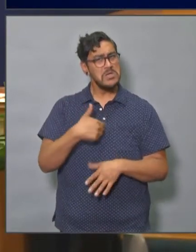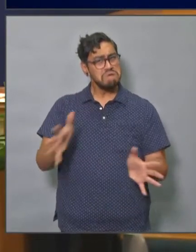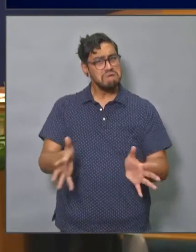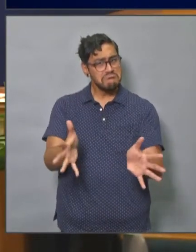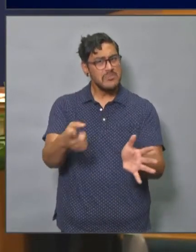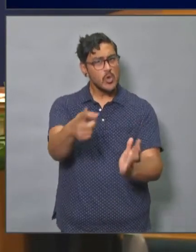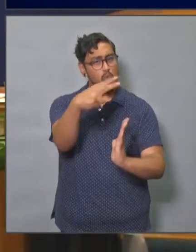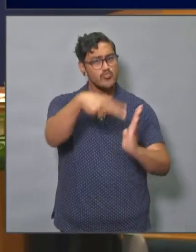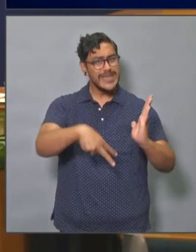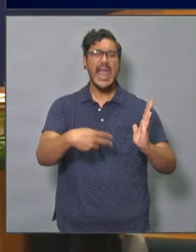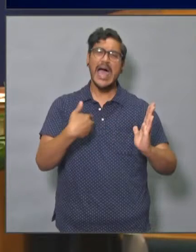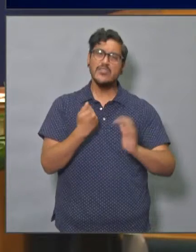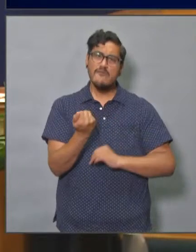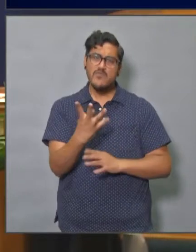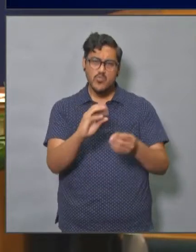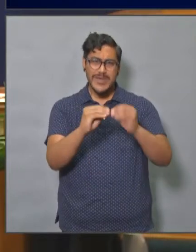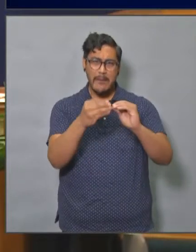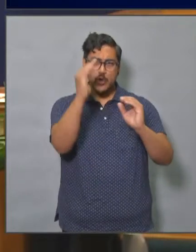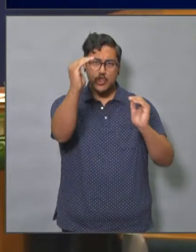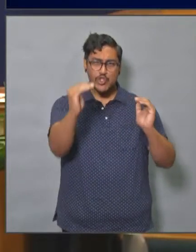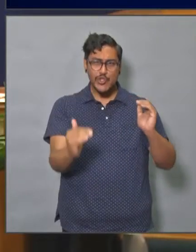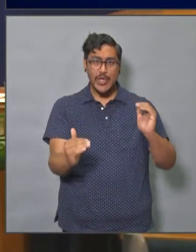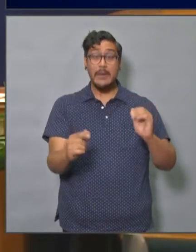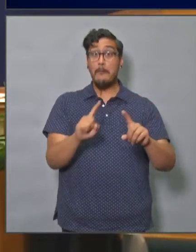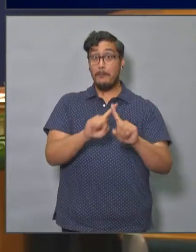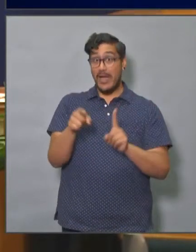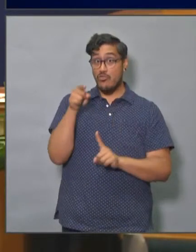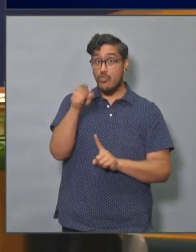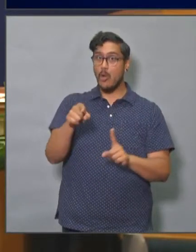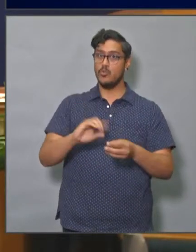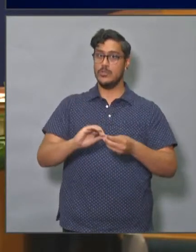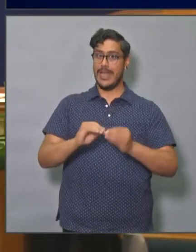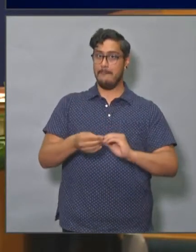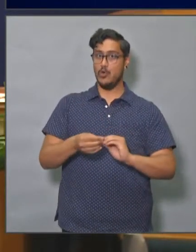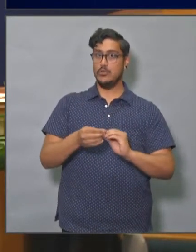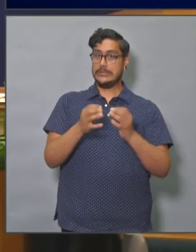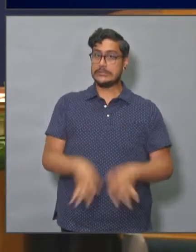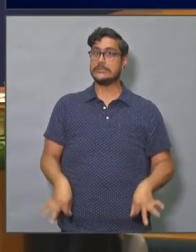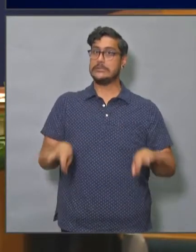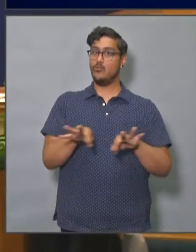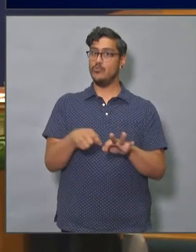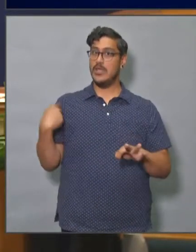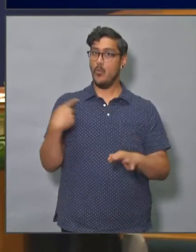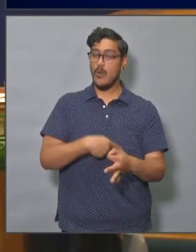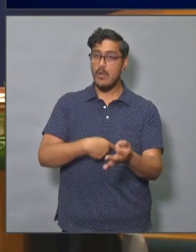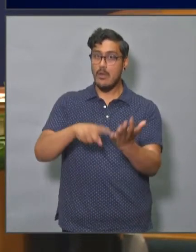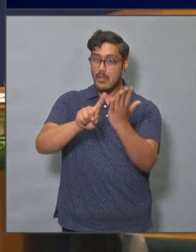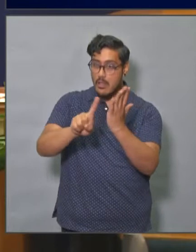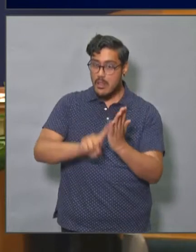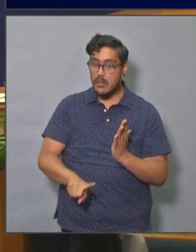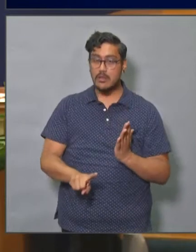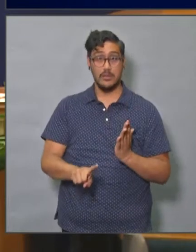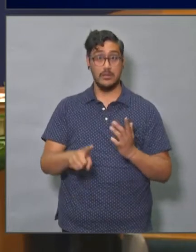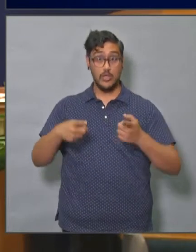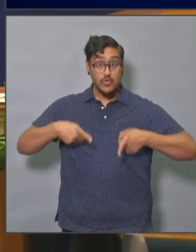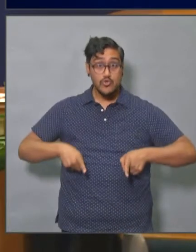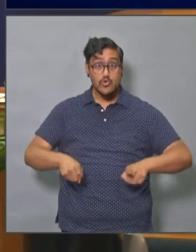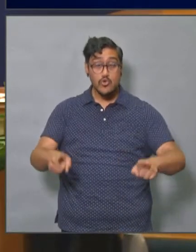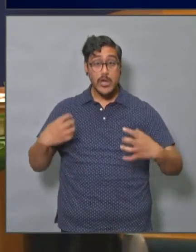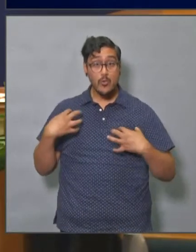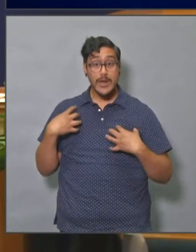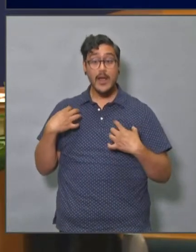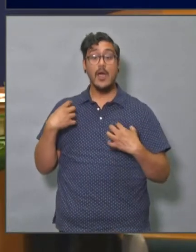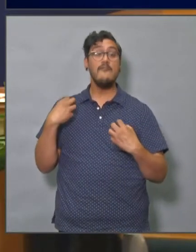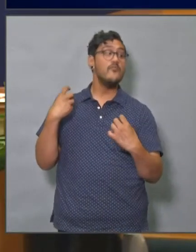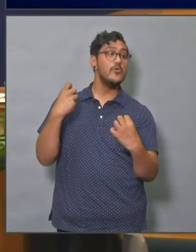few metrics, but they're the metrics that we are tracking to make sure that as we go through our recovery, we're doing a good job